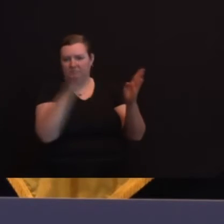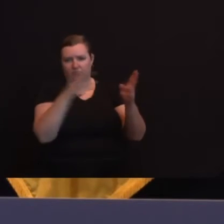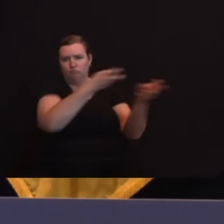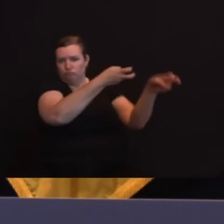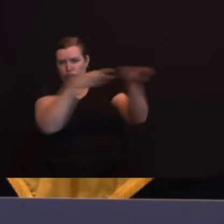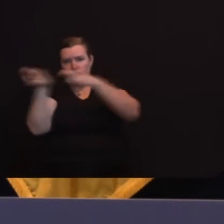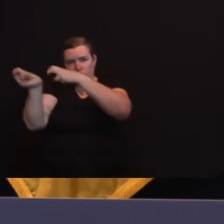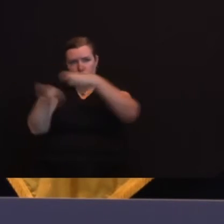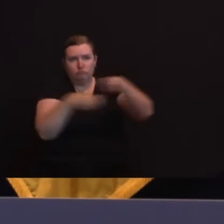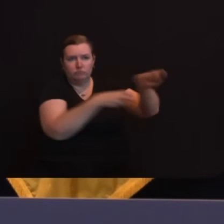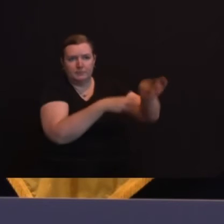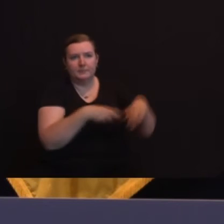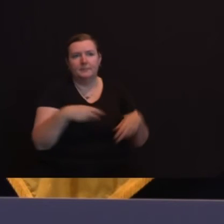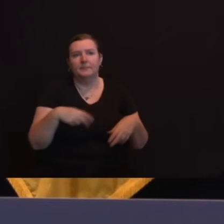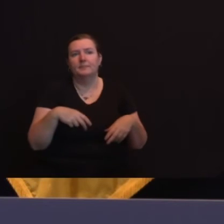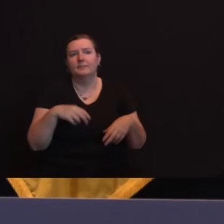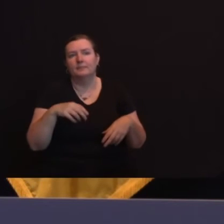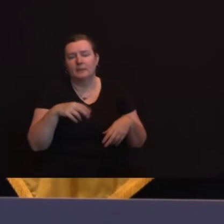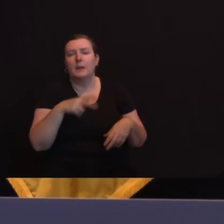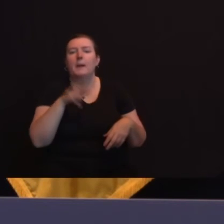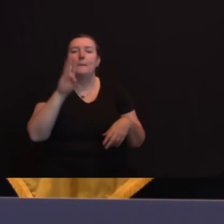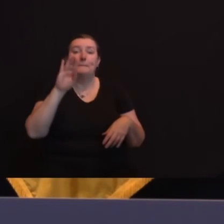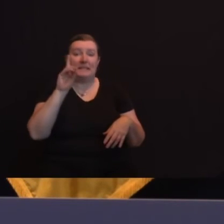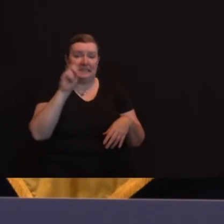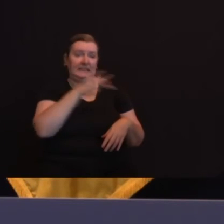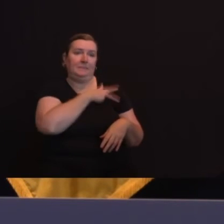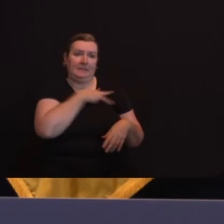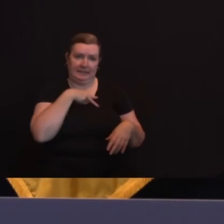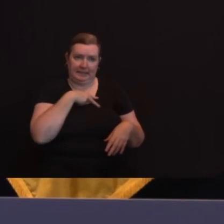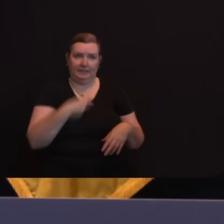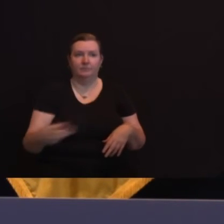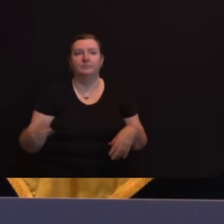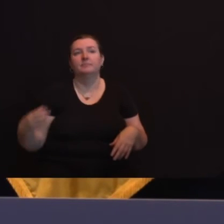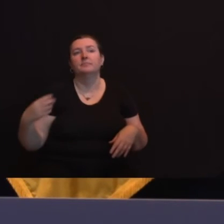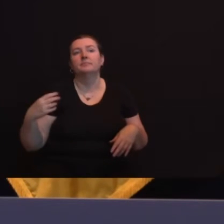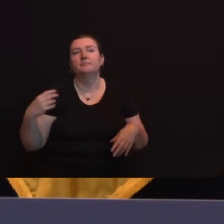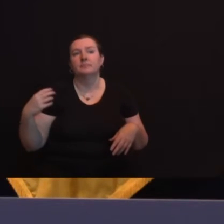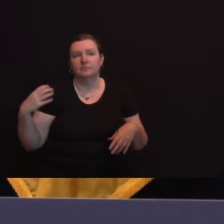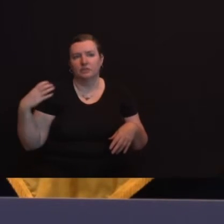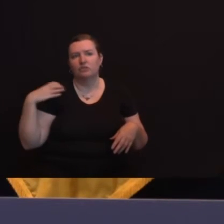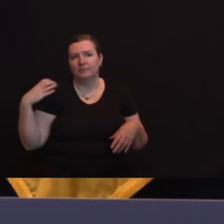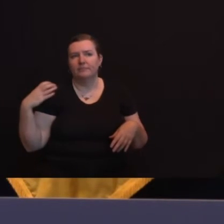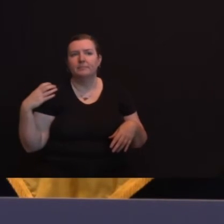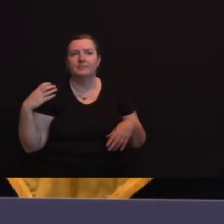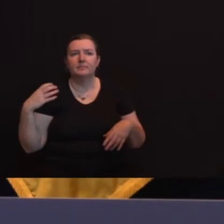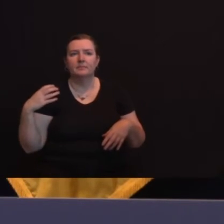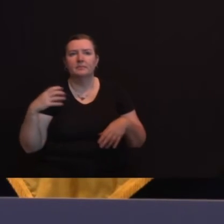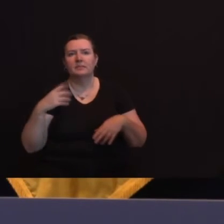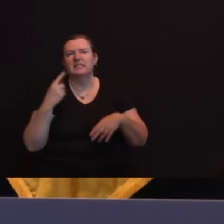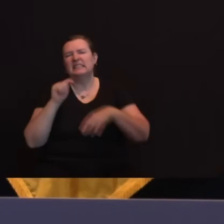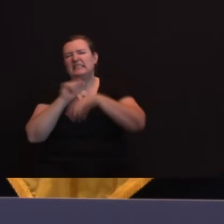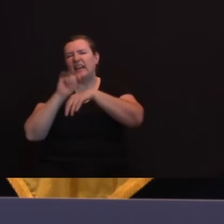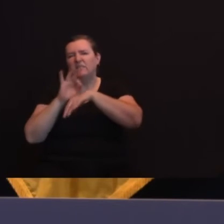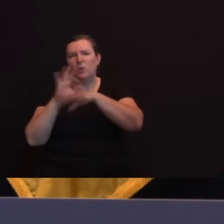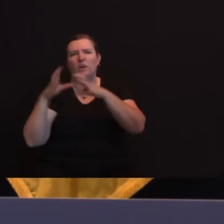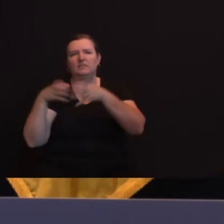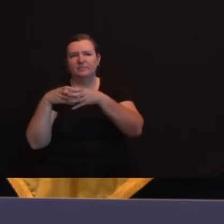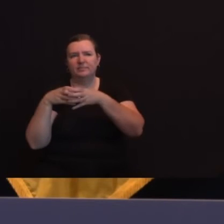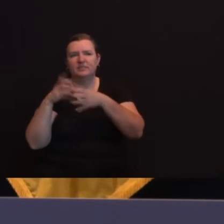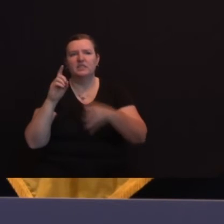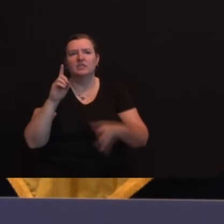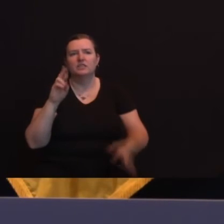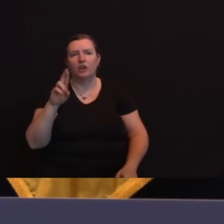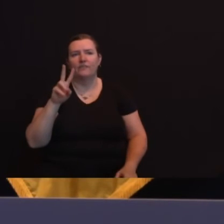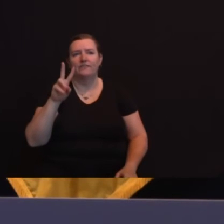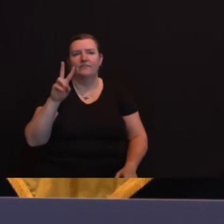his COVID task force is a very good friend of ours, Dr. Vivek Murthy. So in addition to doing